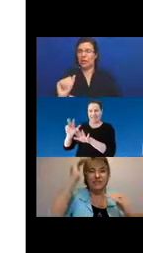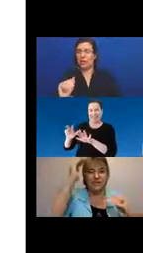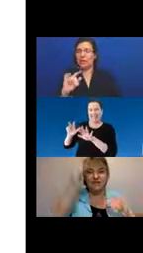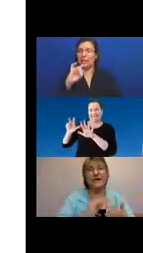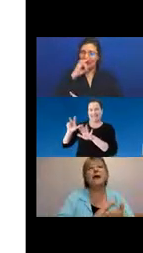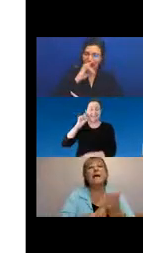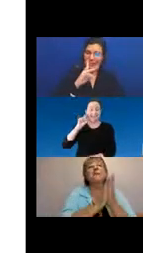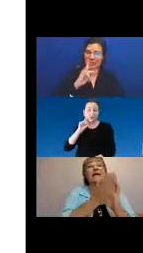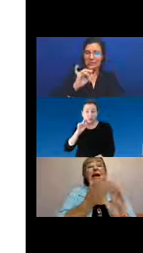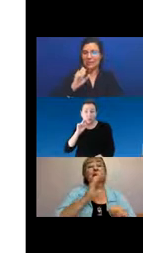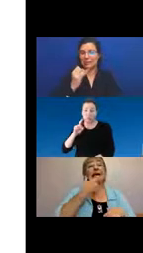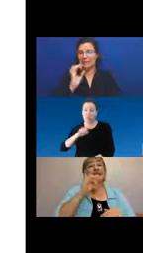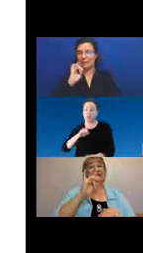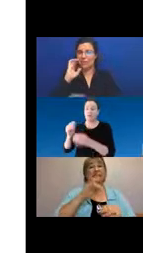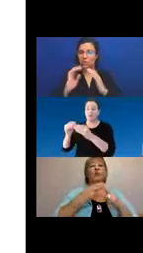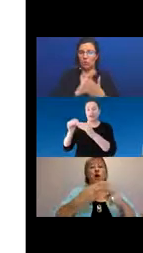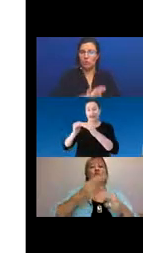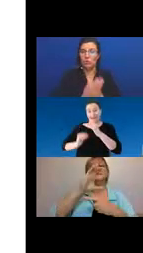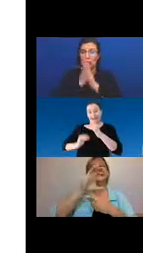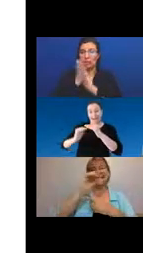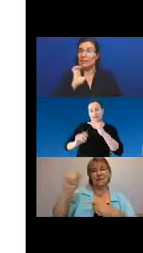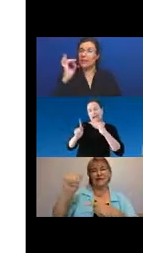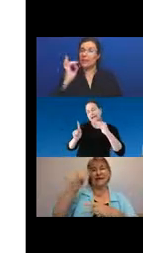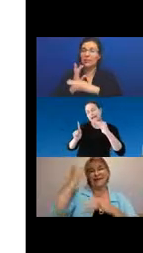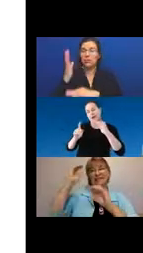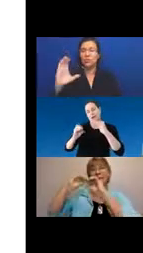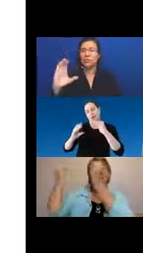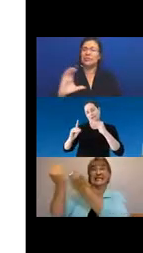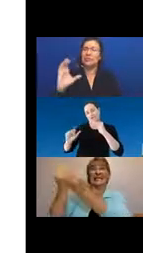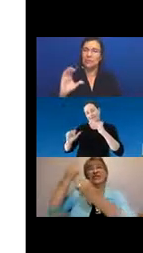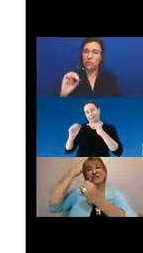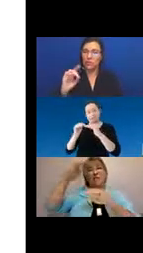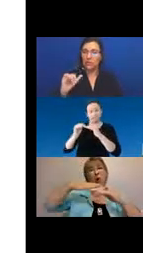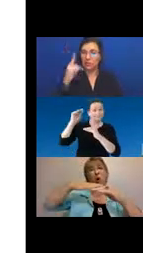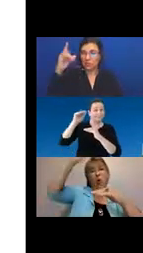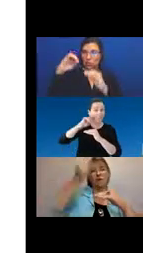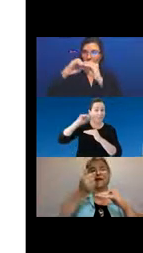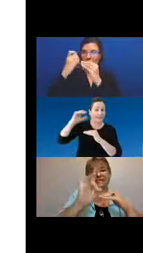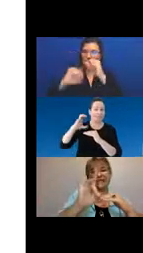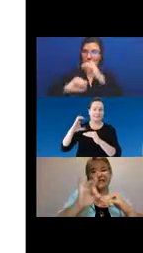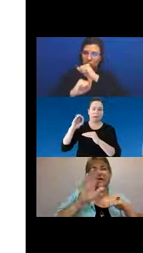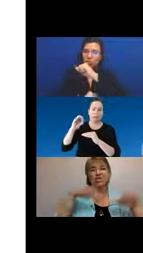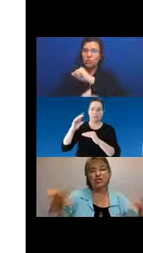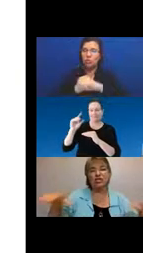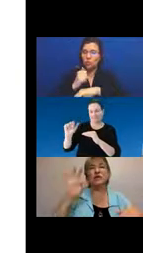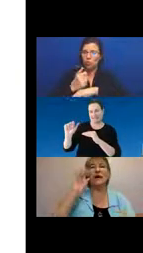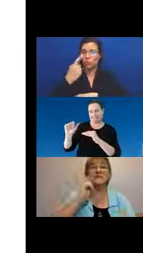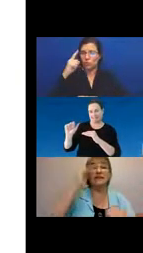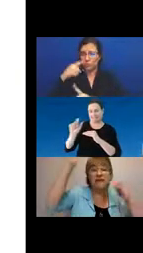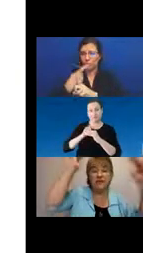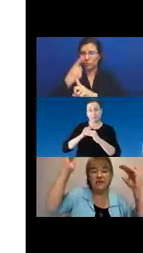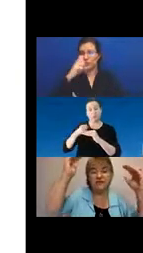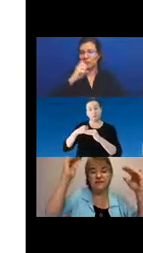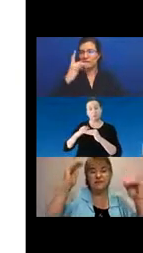deaf adults. Become 18, we call them CODA, because the organization is for over 18, children of